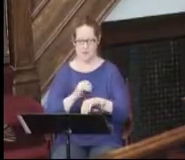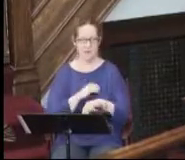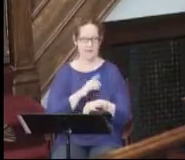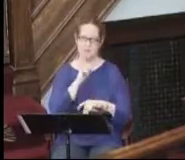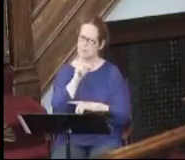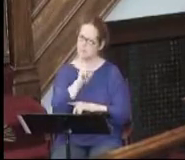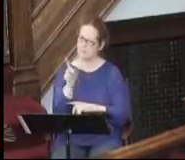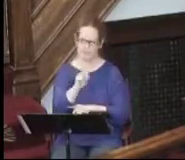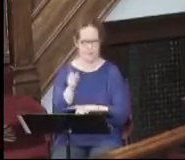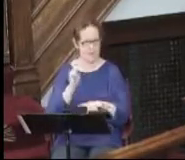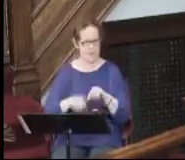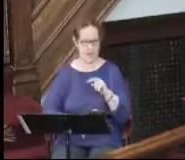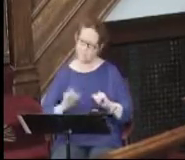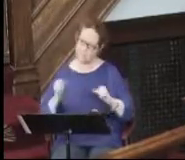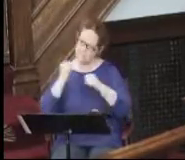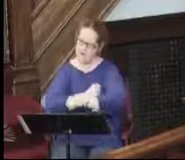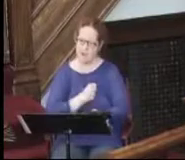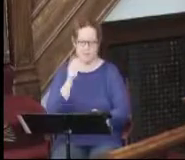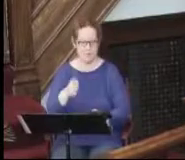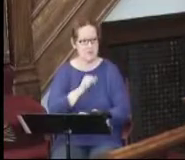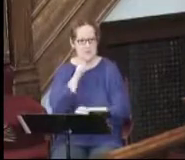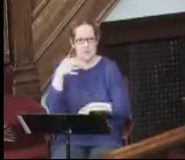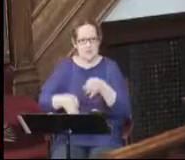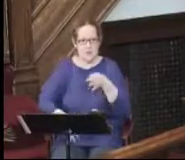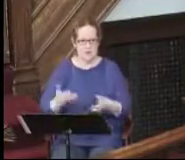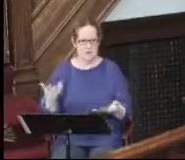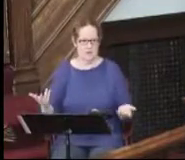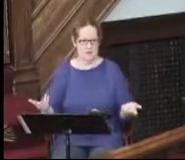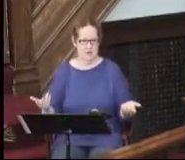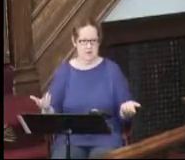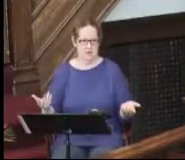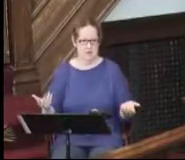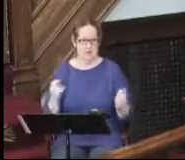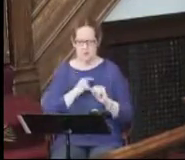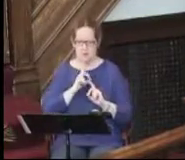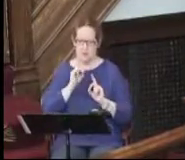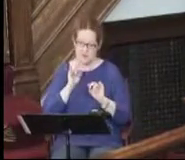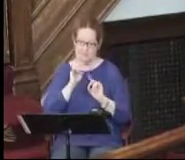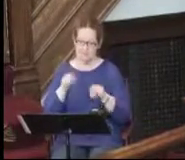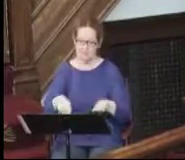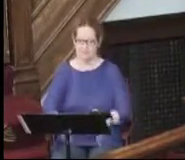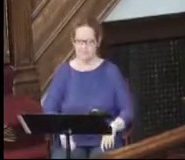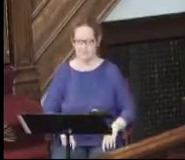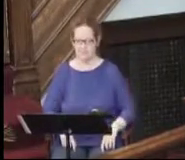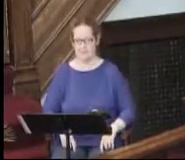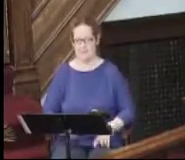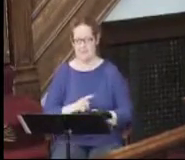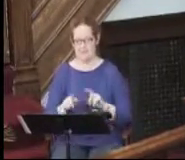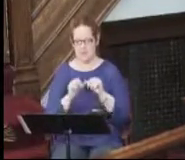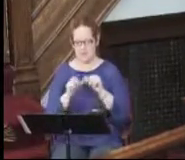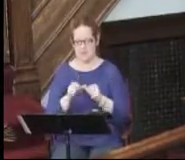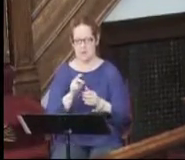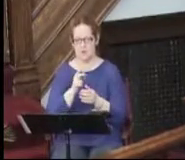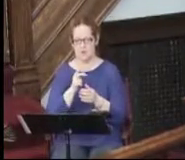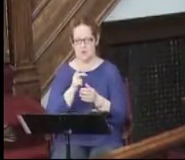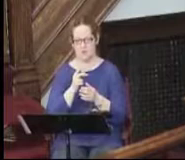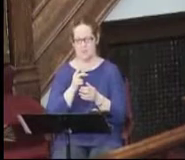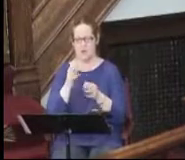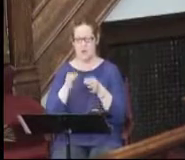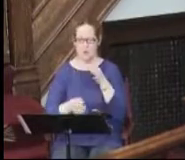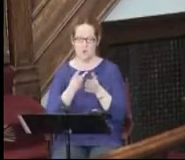said, no, you need to fight this injustice. And so she did, but she continued to lose in